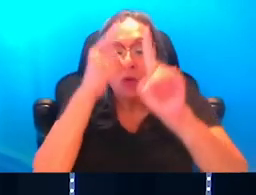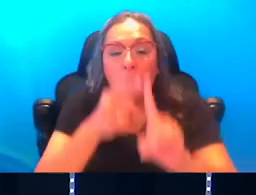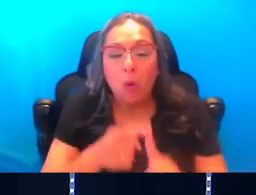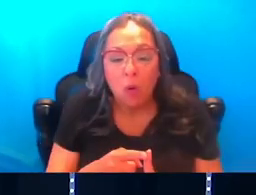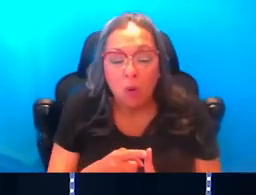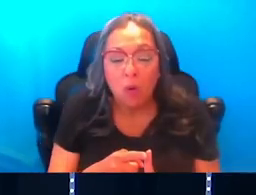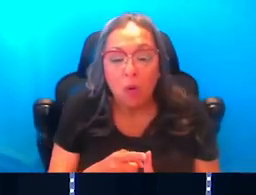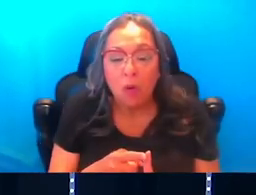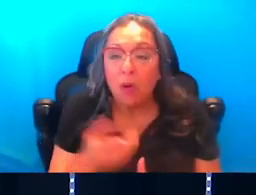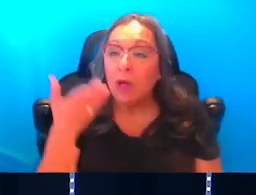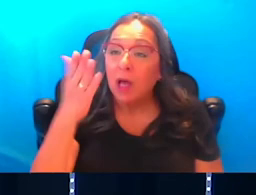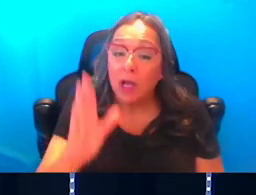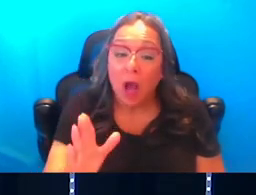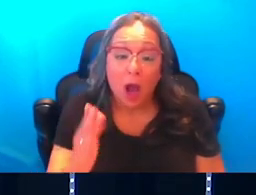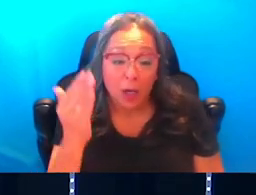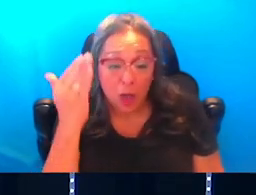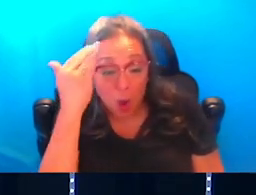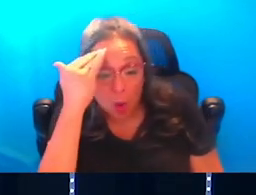God sees it.